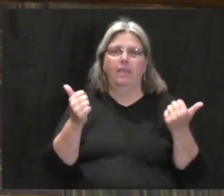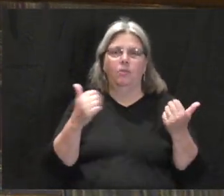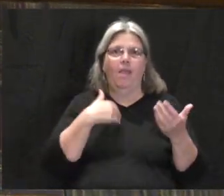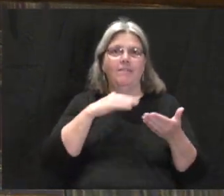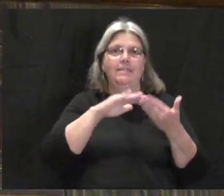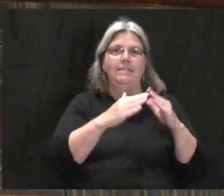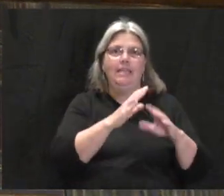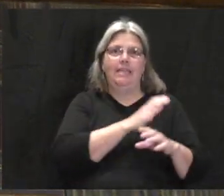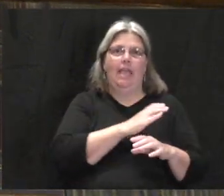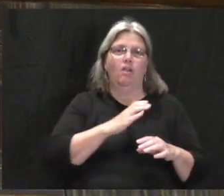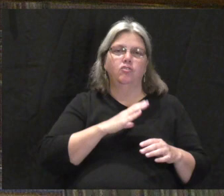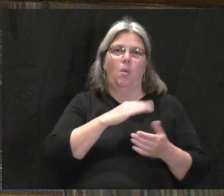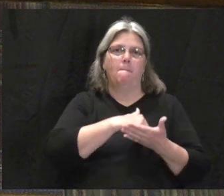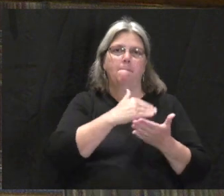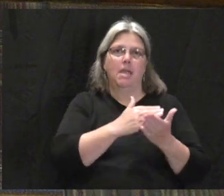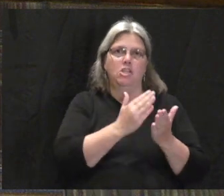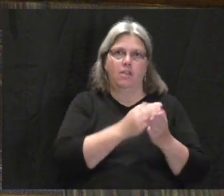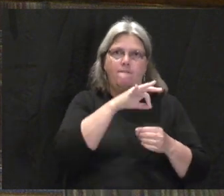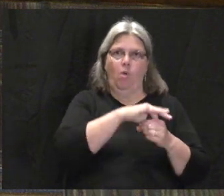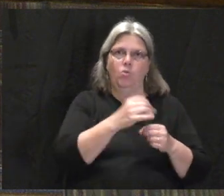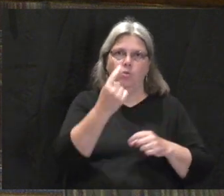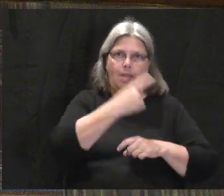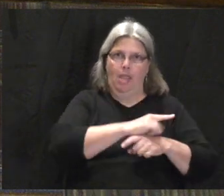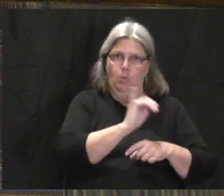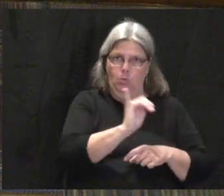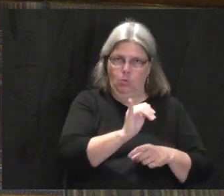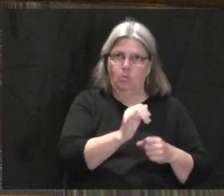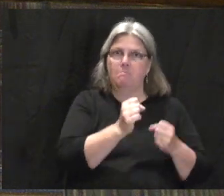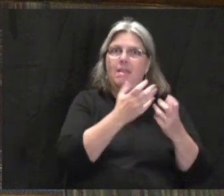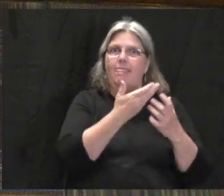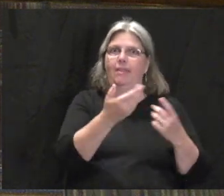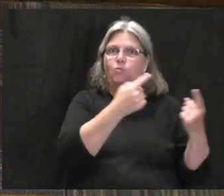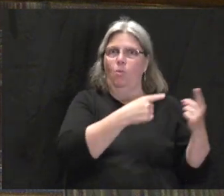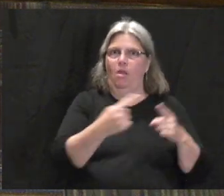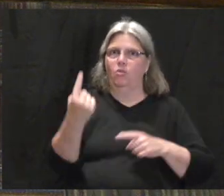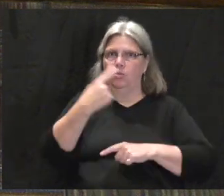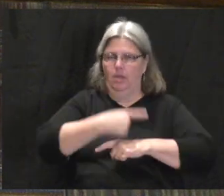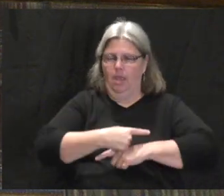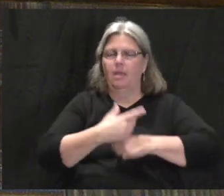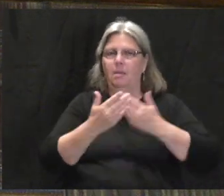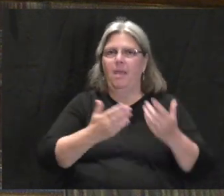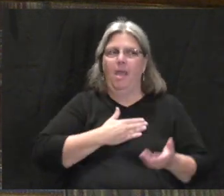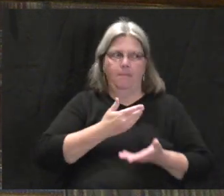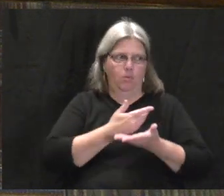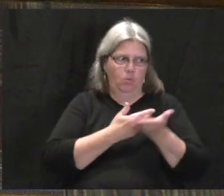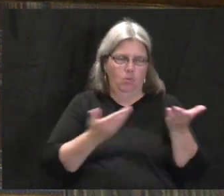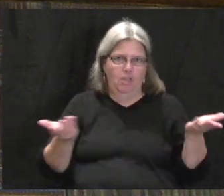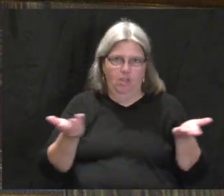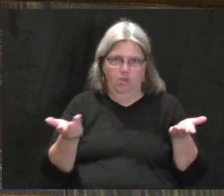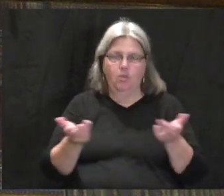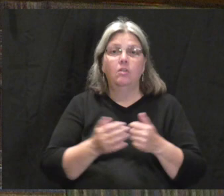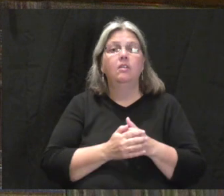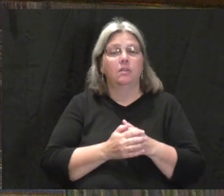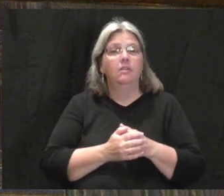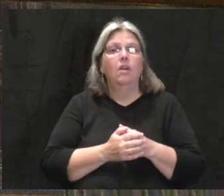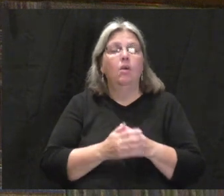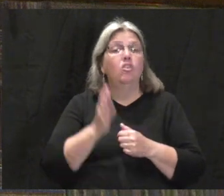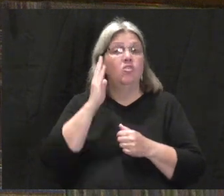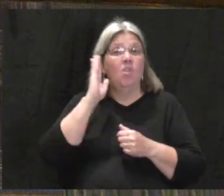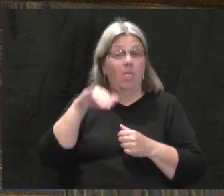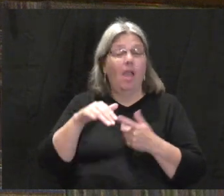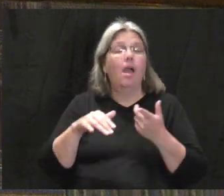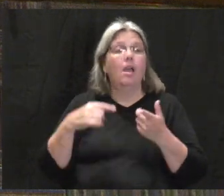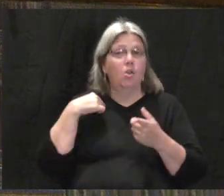budget vote today, too, so a lot of stuff's going on today, but glad you all are here. So, yeah, we're here to